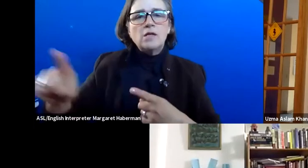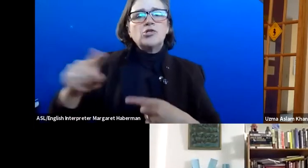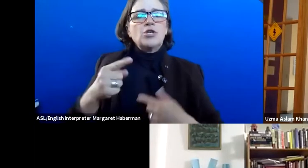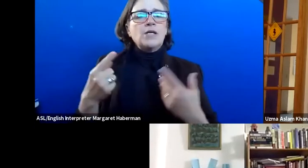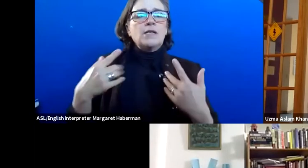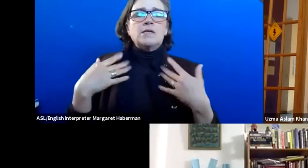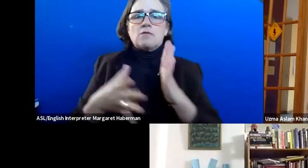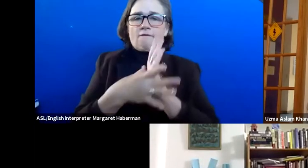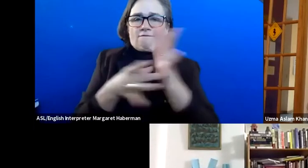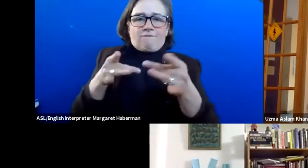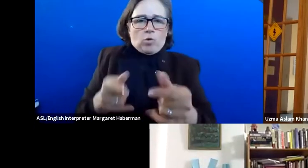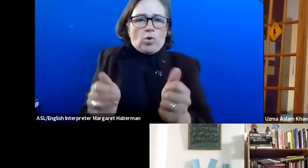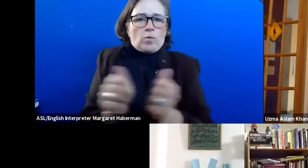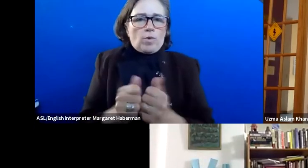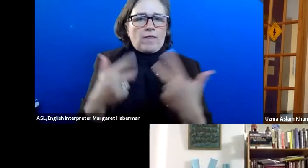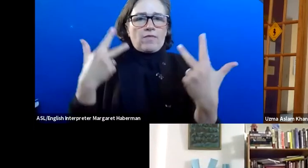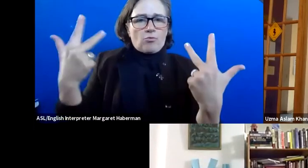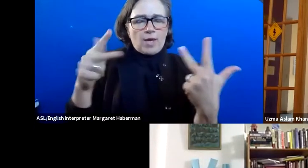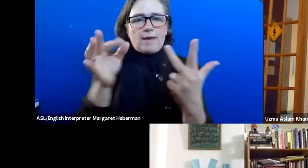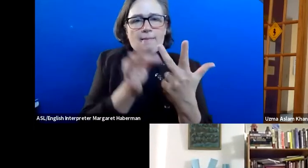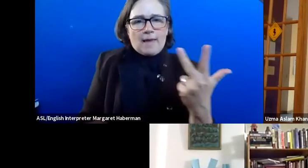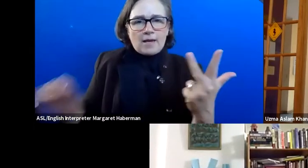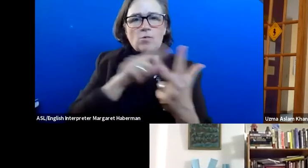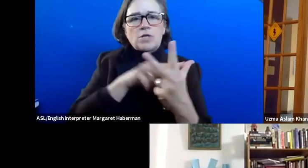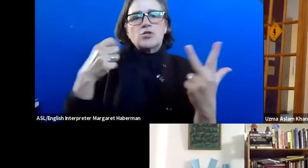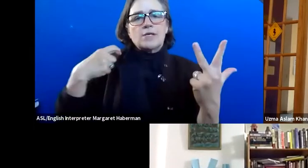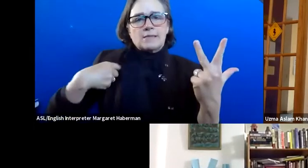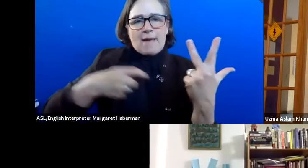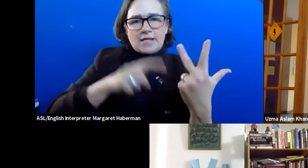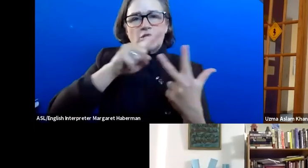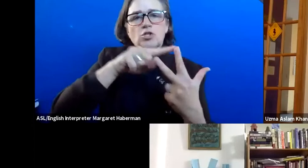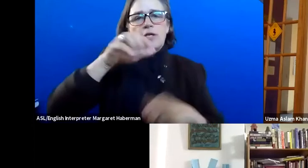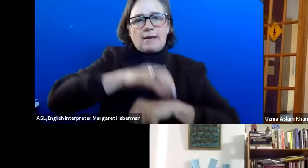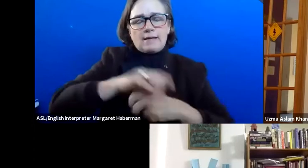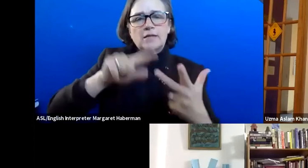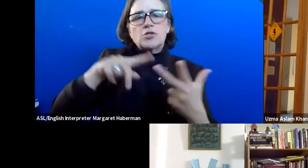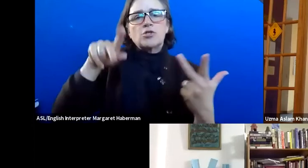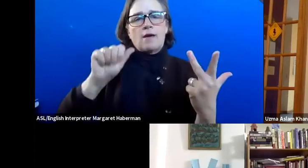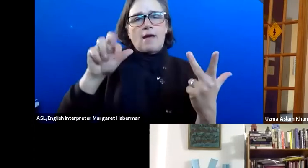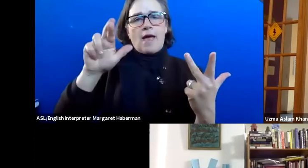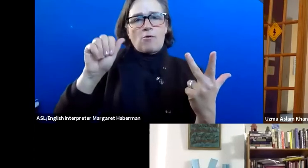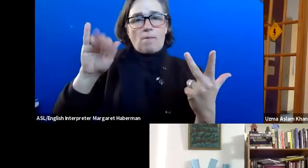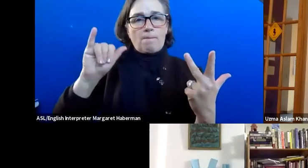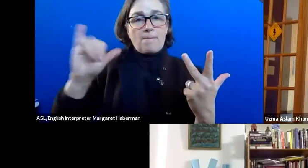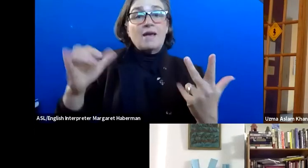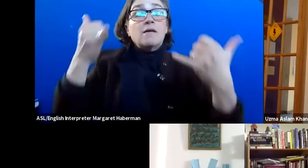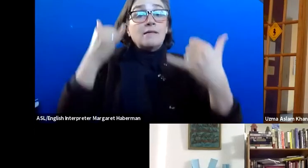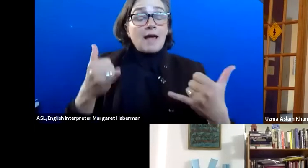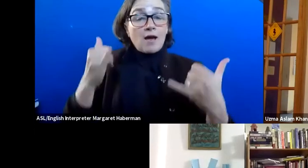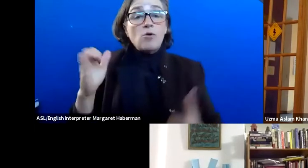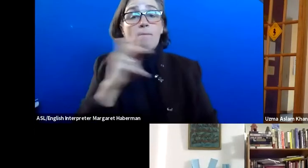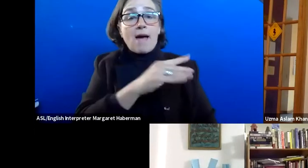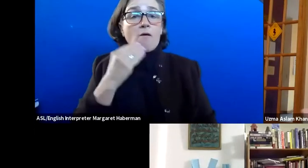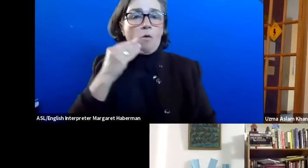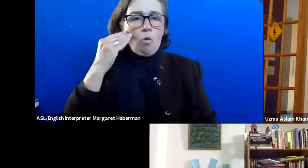English. After spending 23 years in the US, she is currently back home in Palestine, from where she